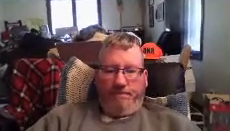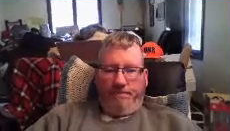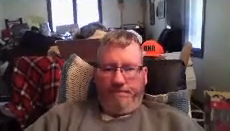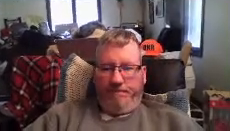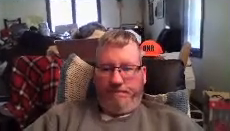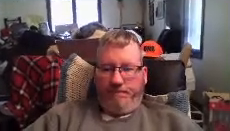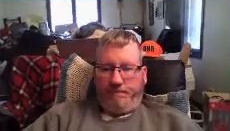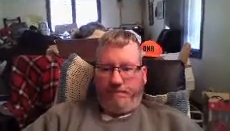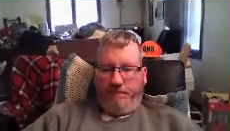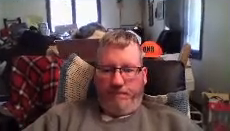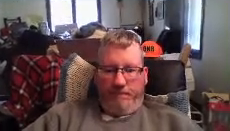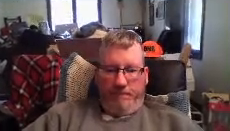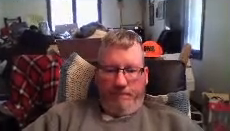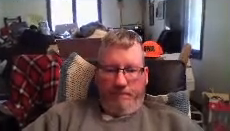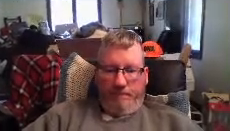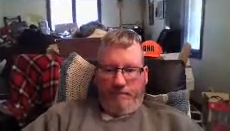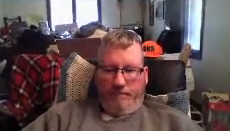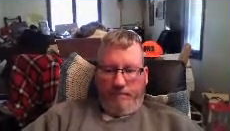What?